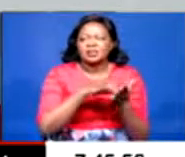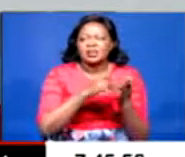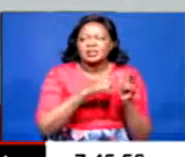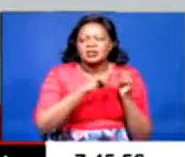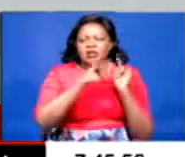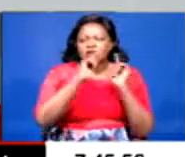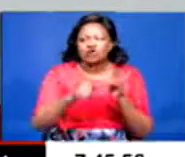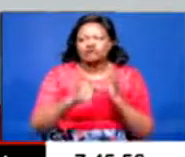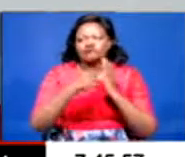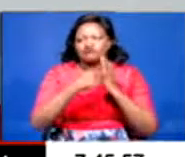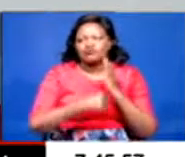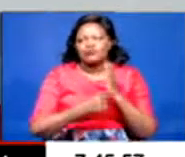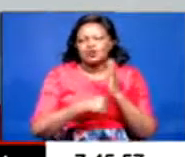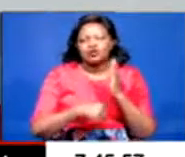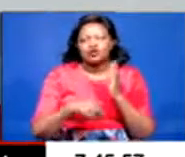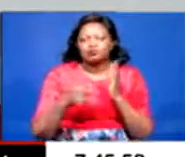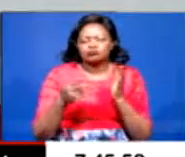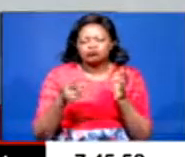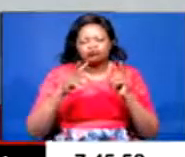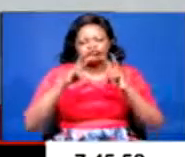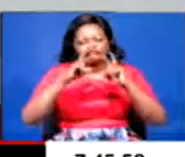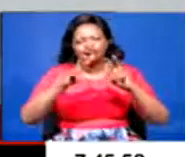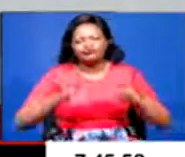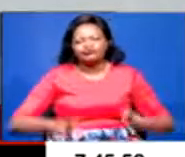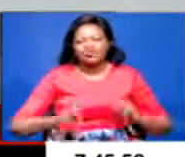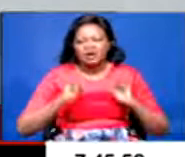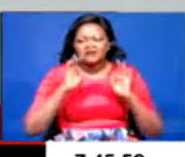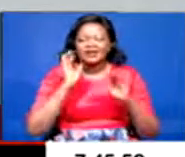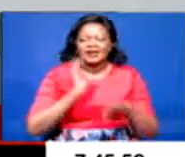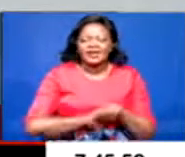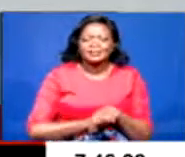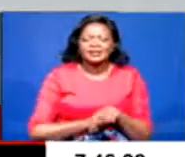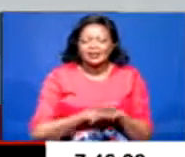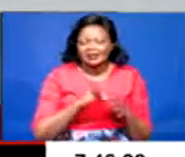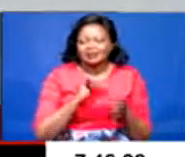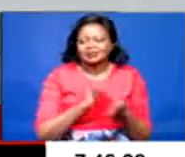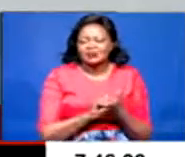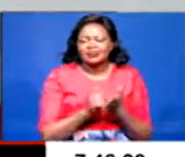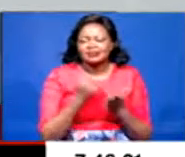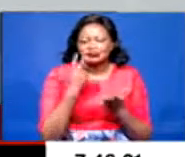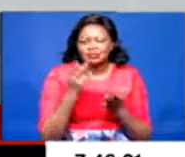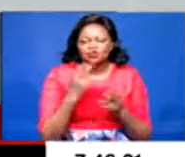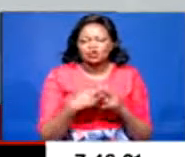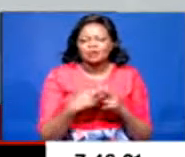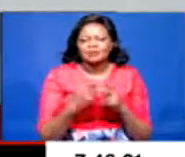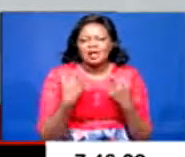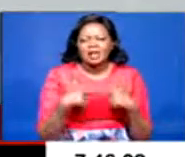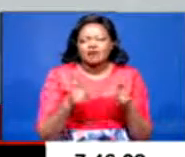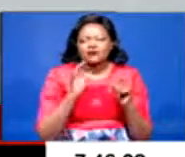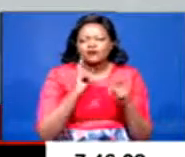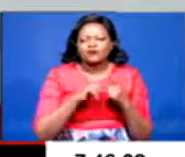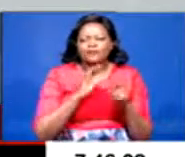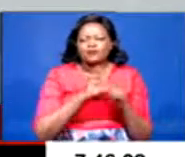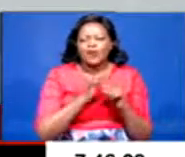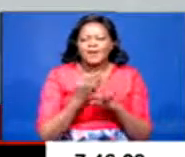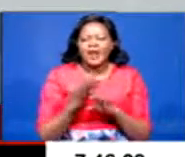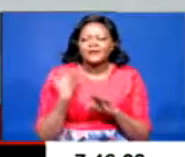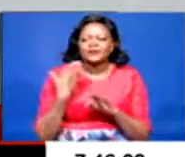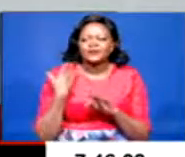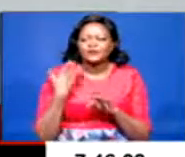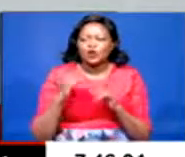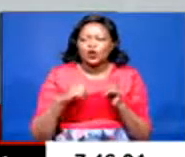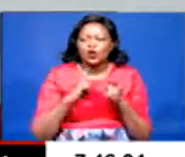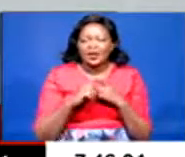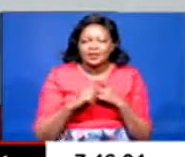manual and look for you physically. If they find you, then they can strike you out and still allow you to vote. So before, when before